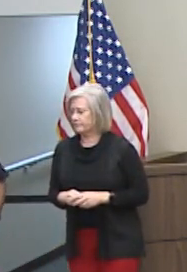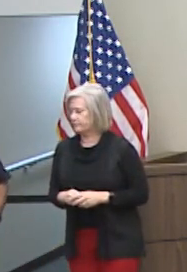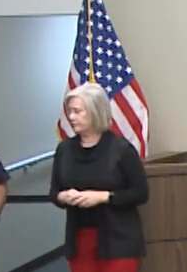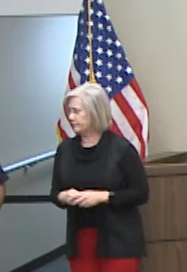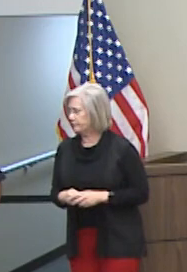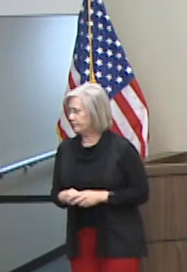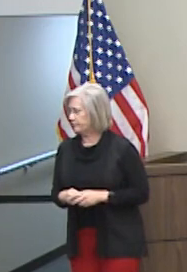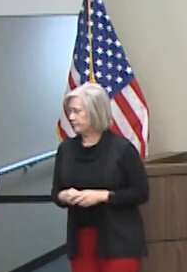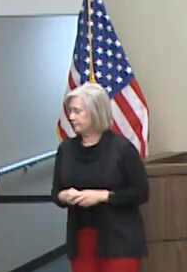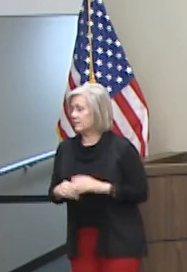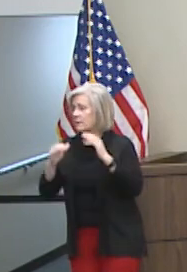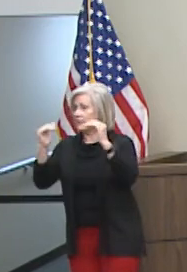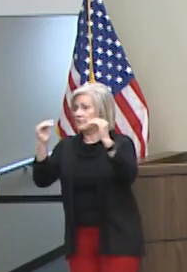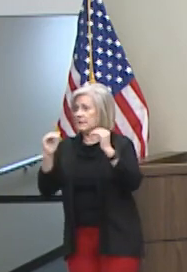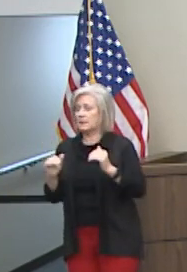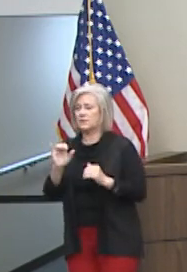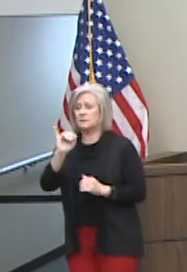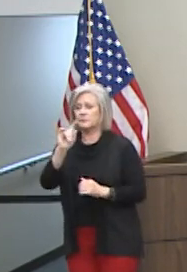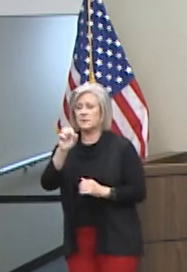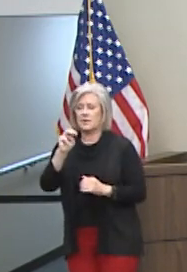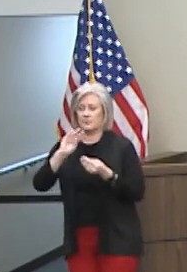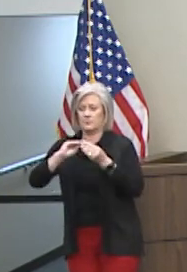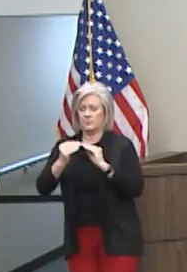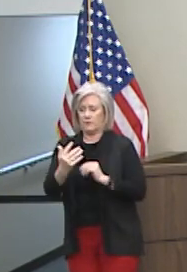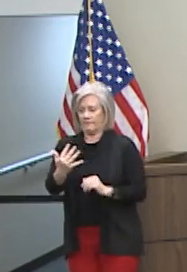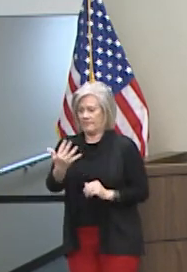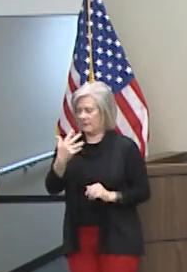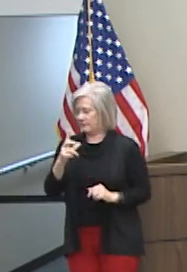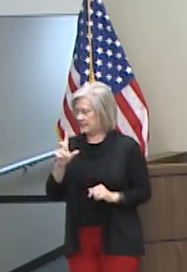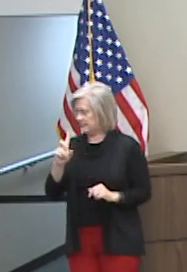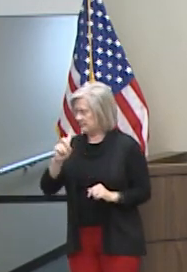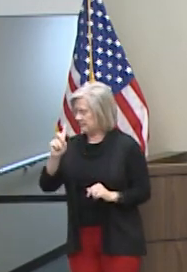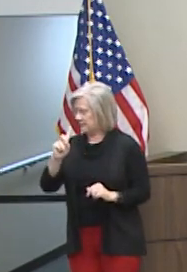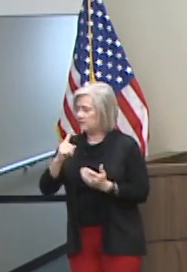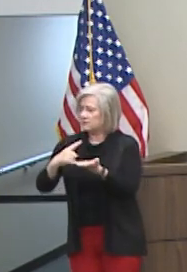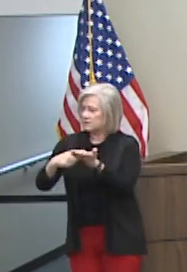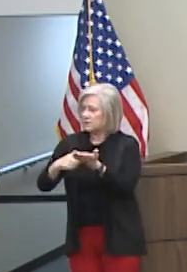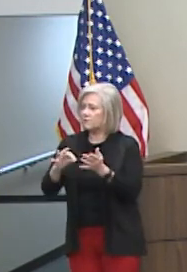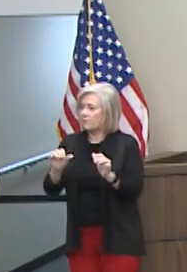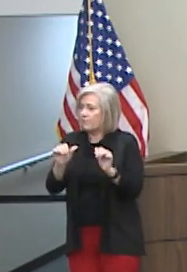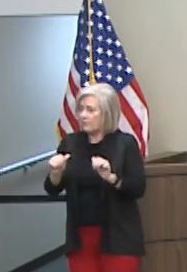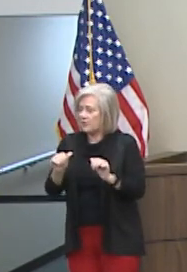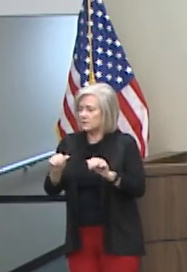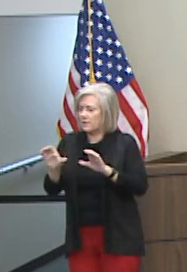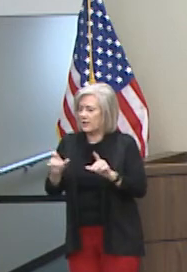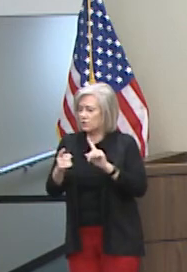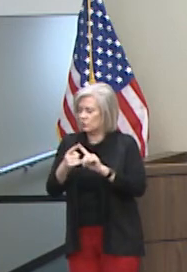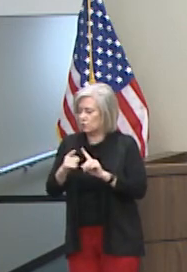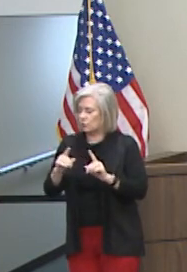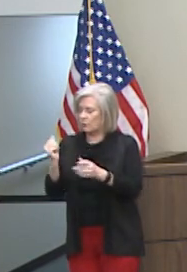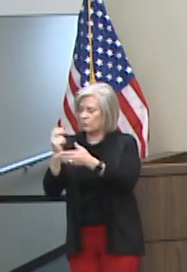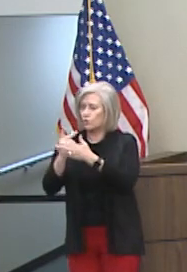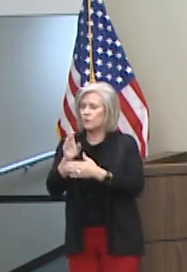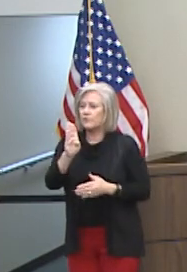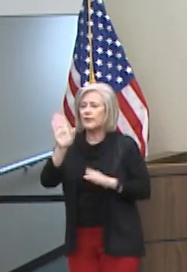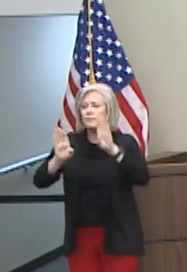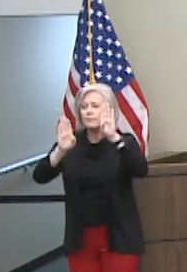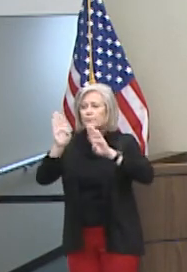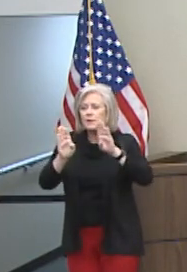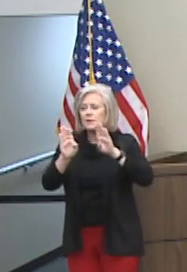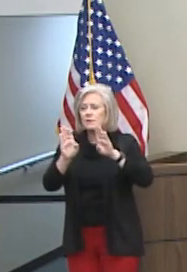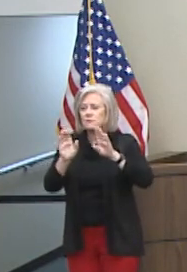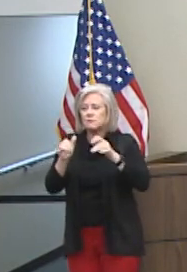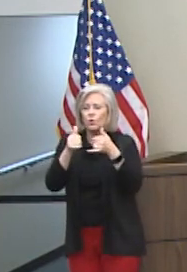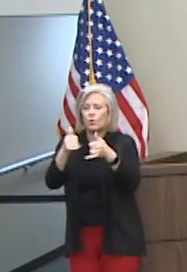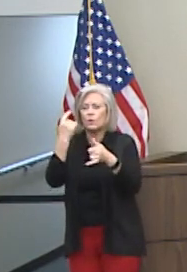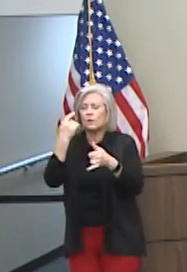The next item is item 5B, discussion and possible action to approve a bid award for fiber optic